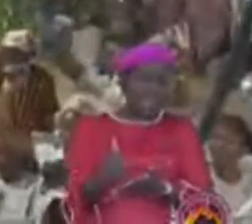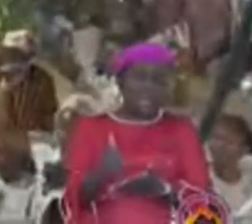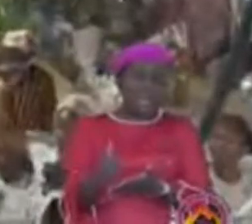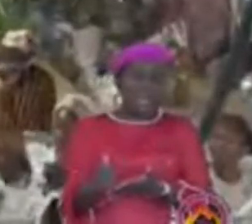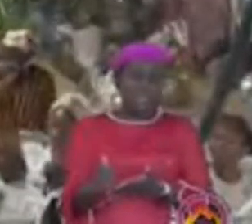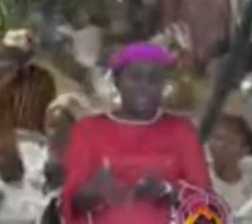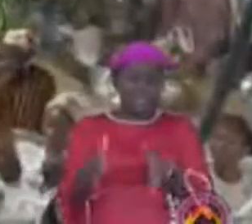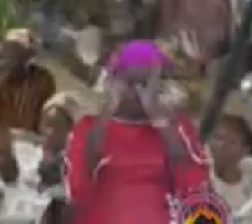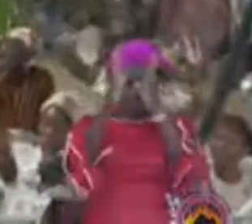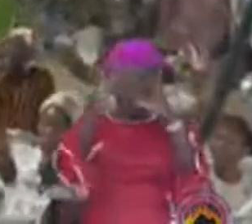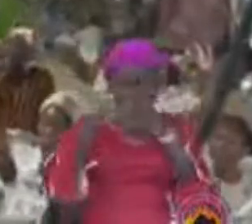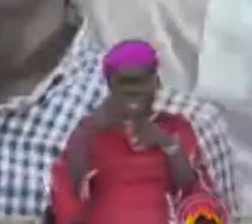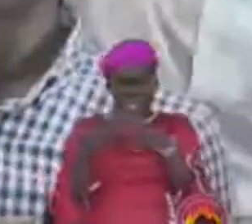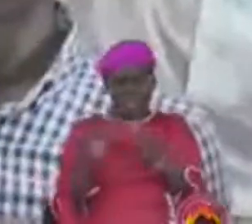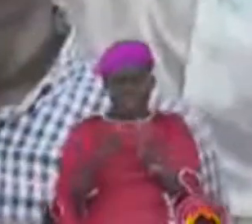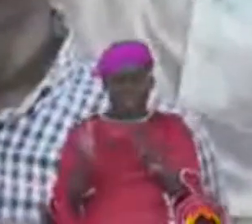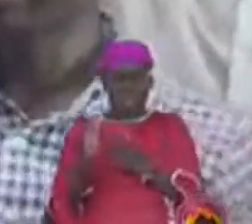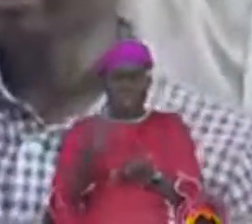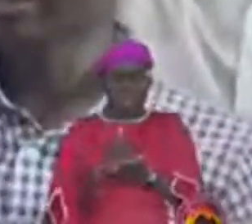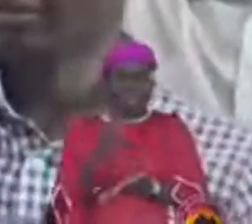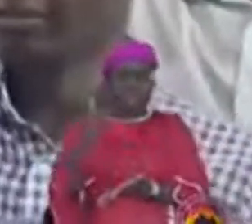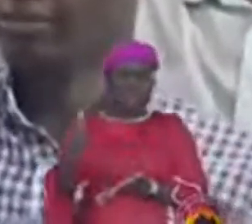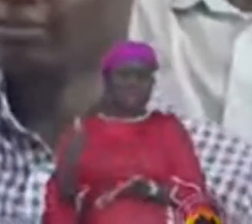Father, in the name of Jesus,